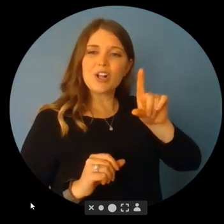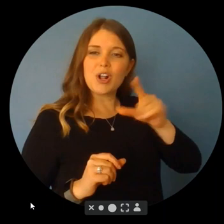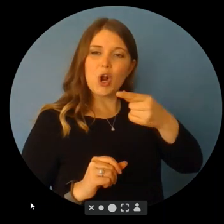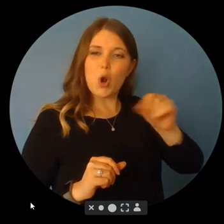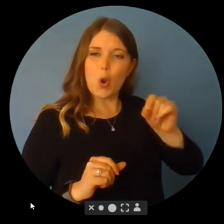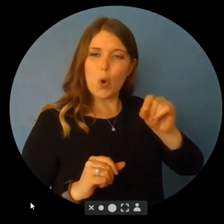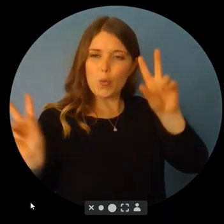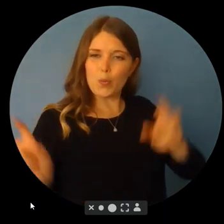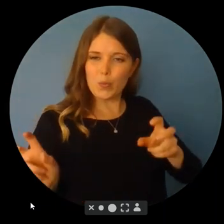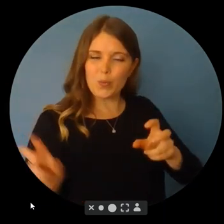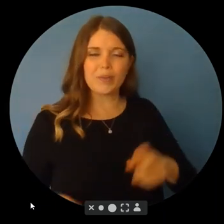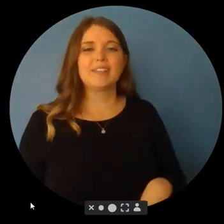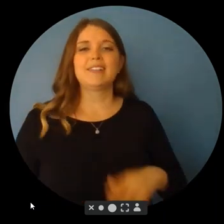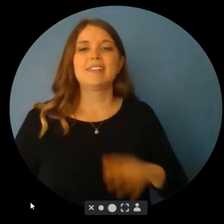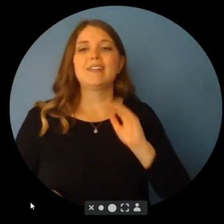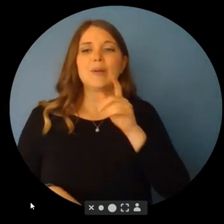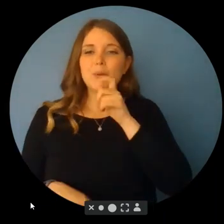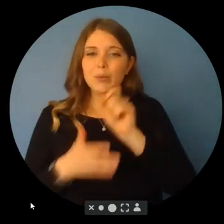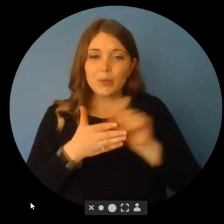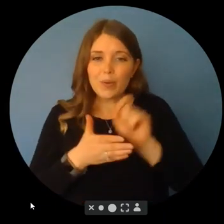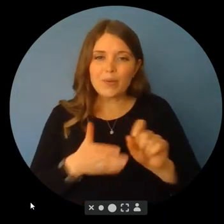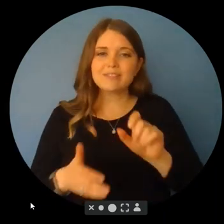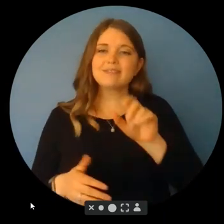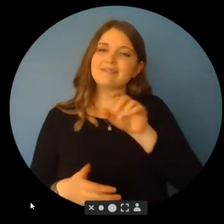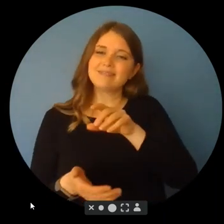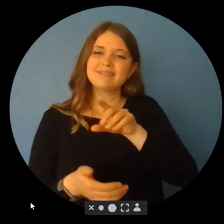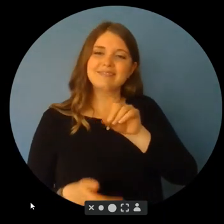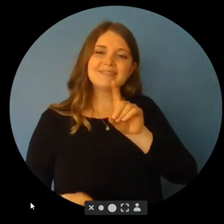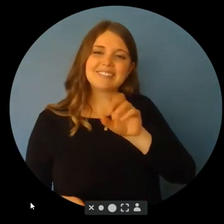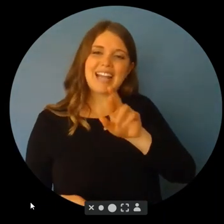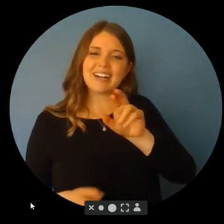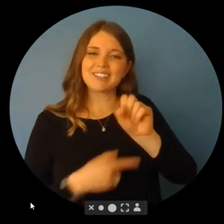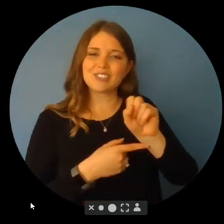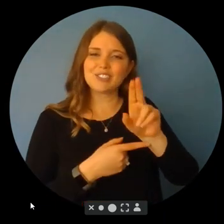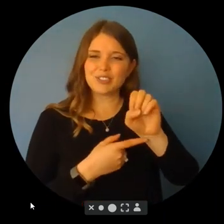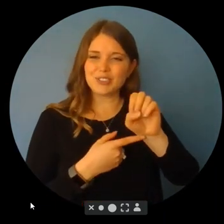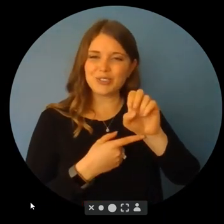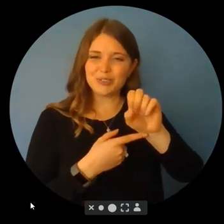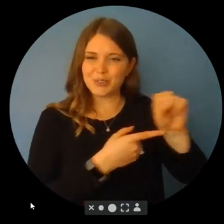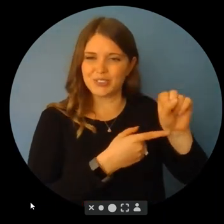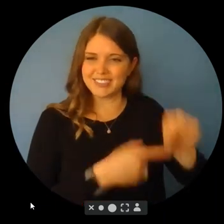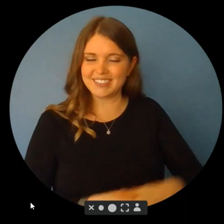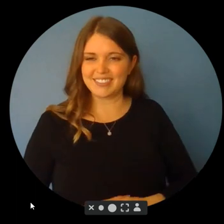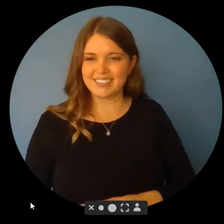our beloved Dr. Seuss. All right.